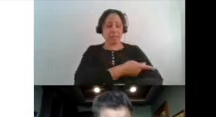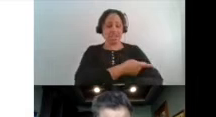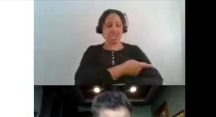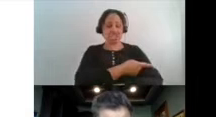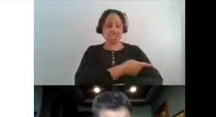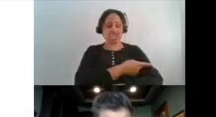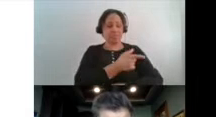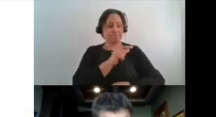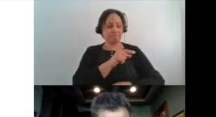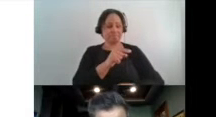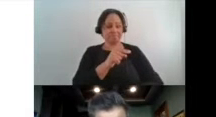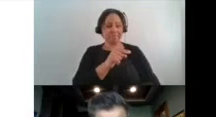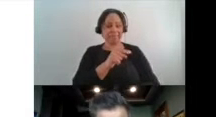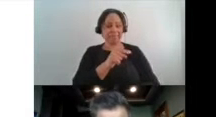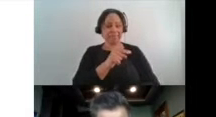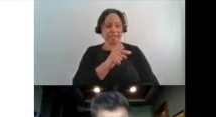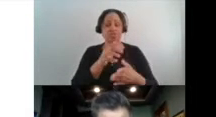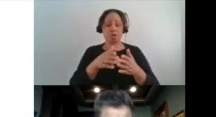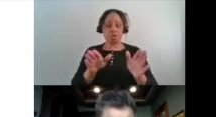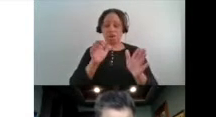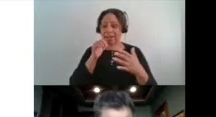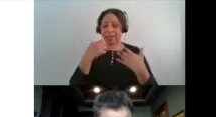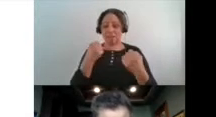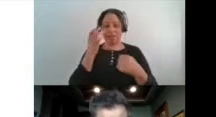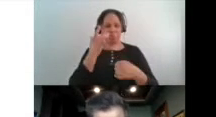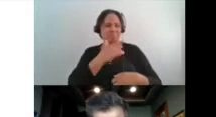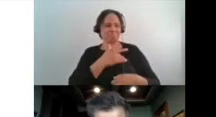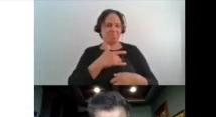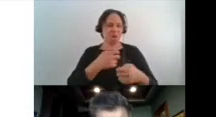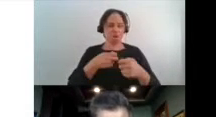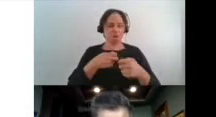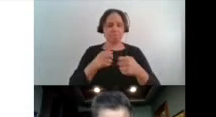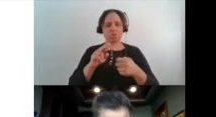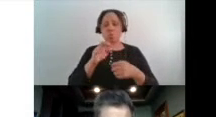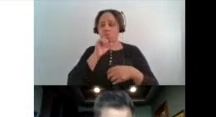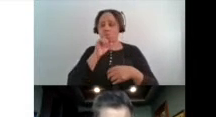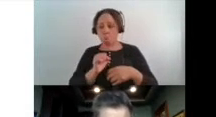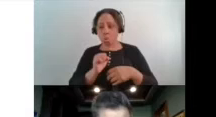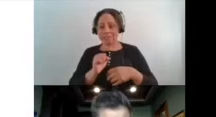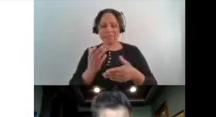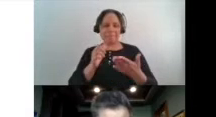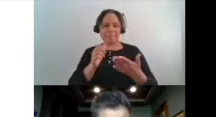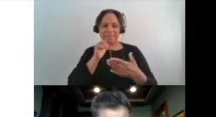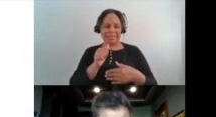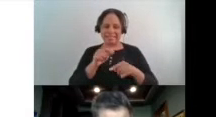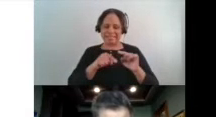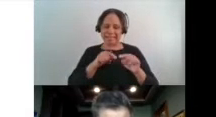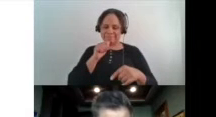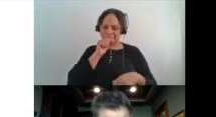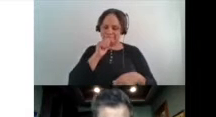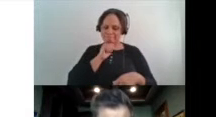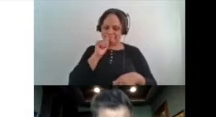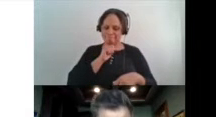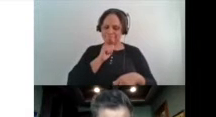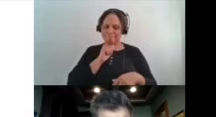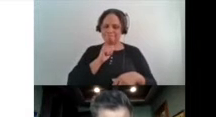are overall unhealthy because of heart problems or because of advanced age, they may not tolerate that modality of dialysis very well, because you're